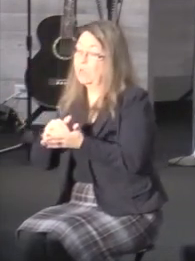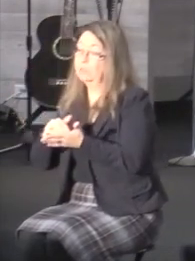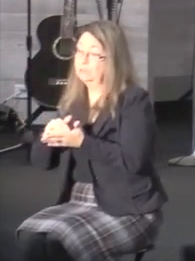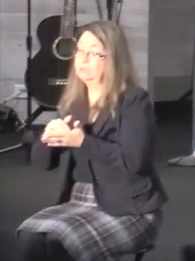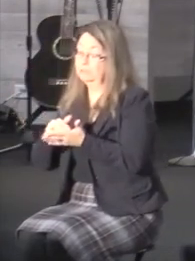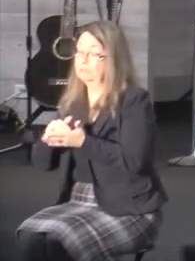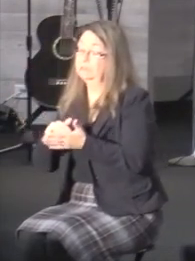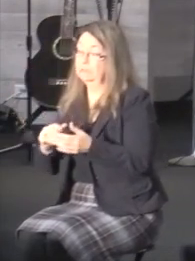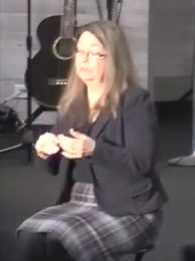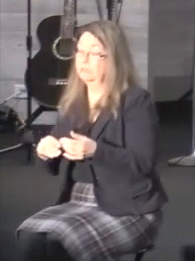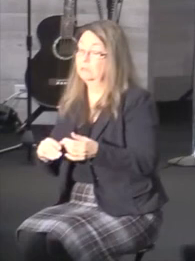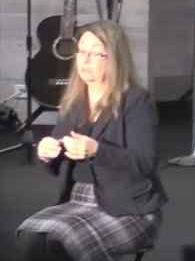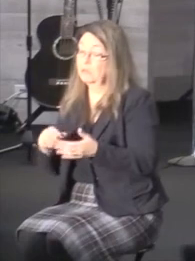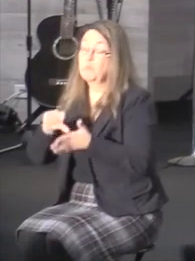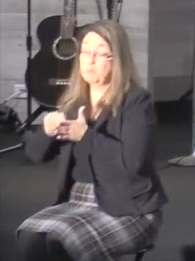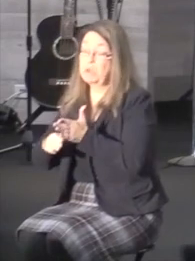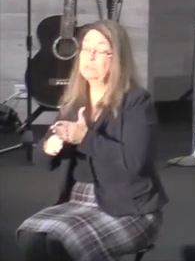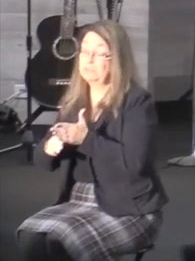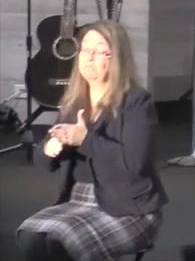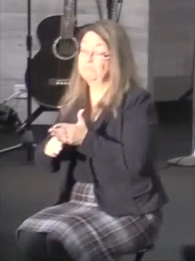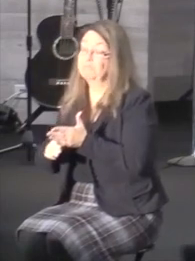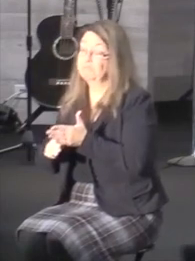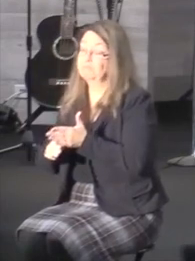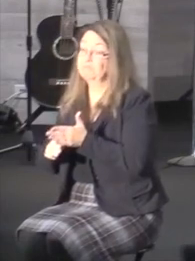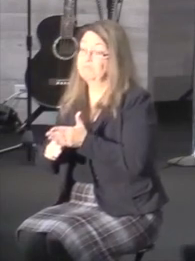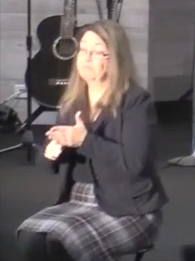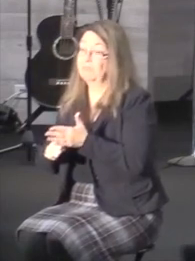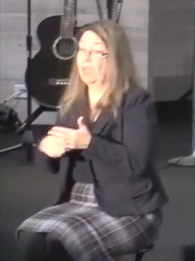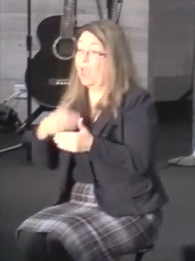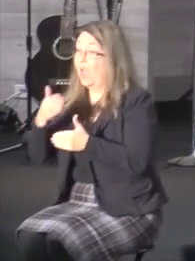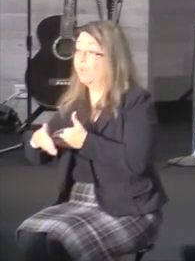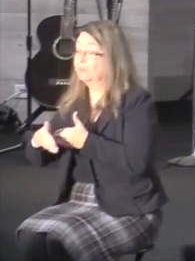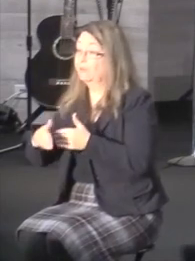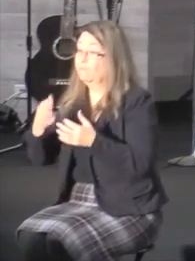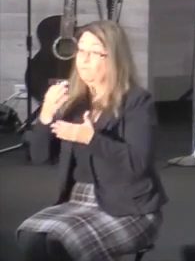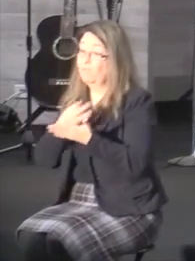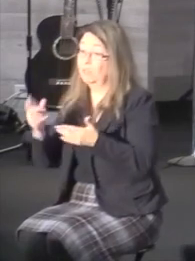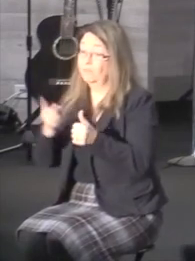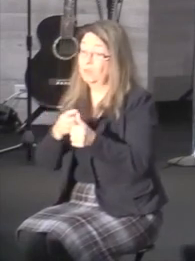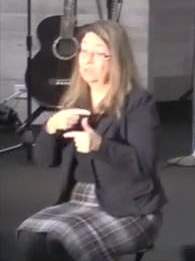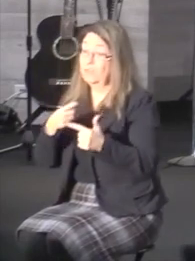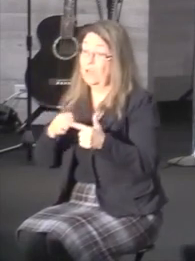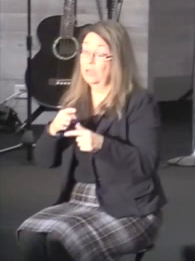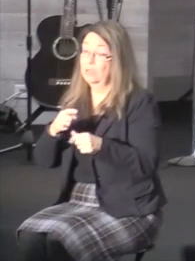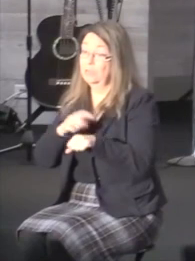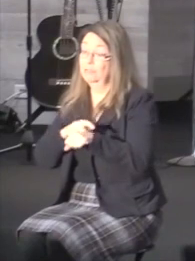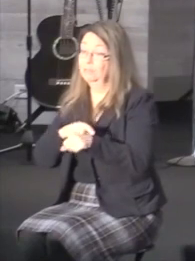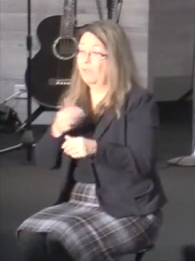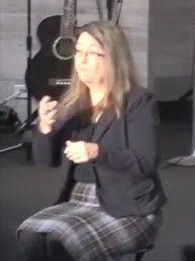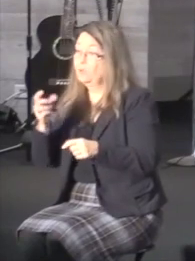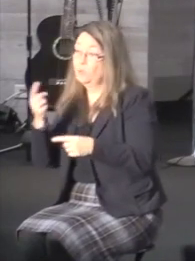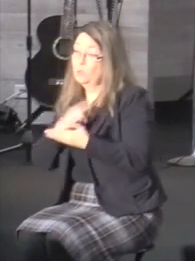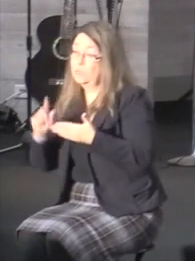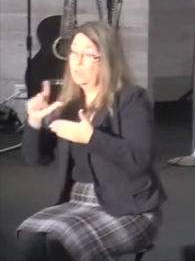ever do it. Pretty impressive feat, if you ask me. But after he failed his first attempt, a few weeks later, he was speaking to a group in